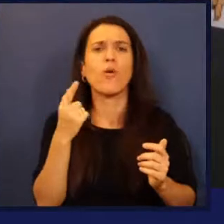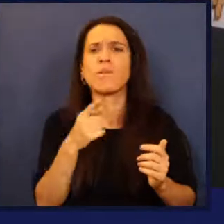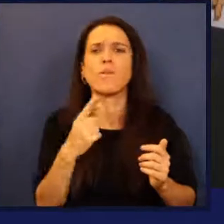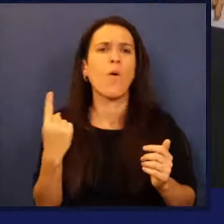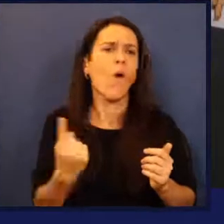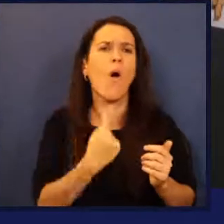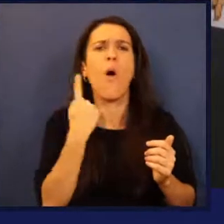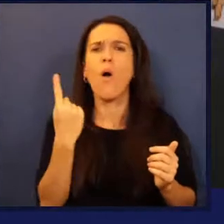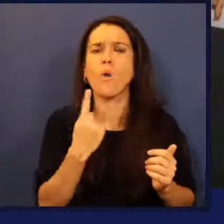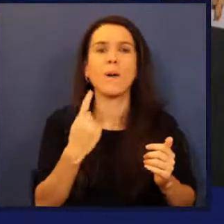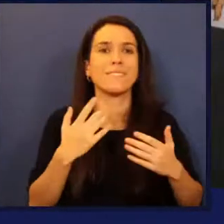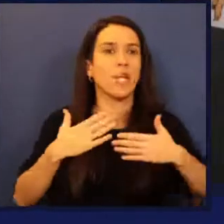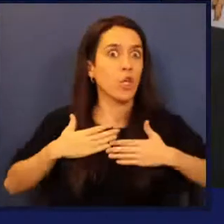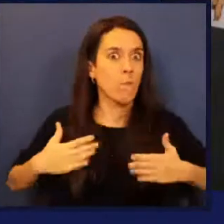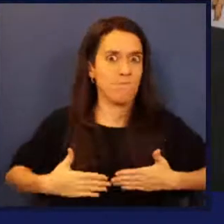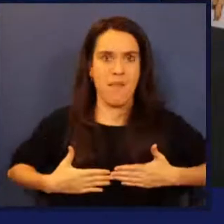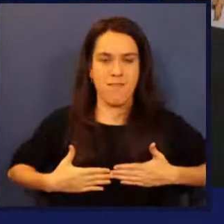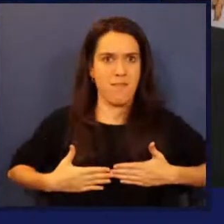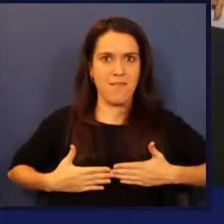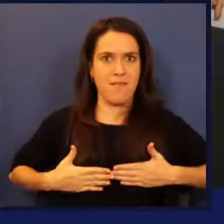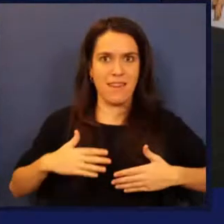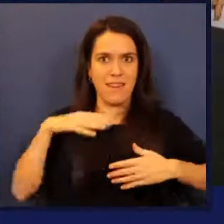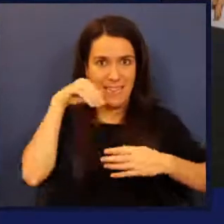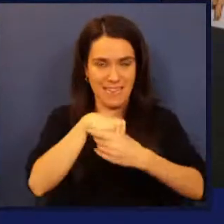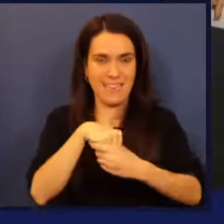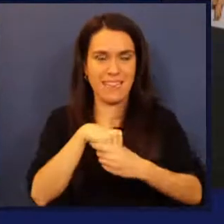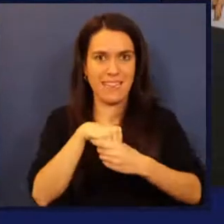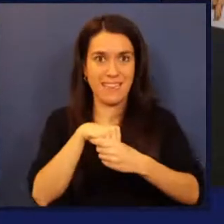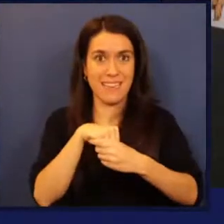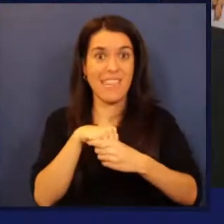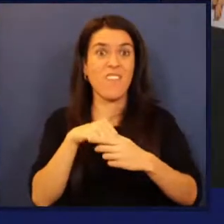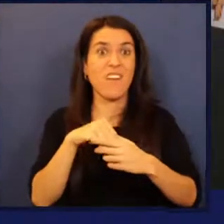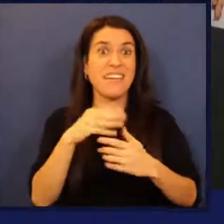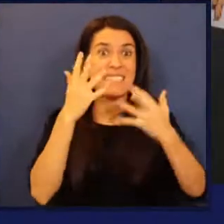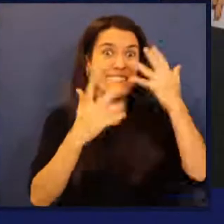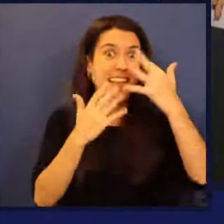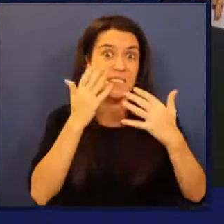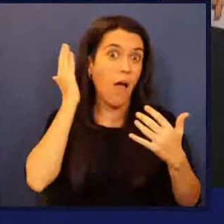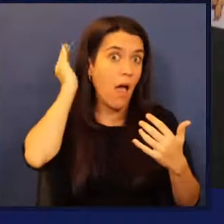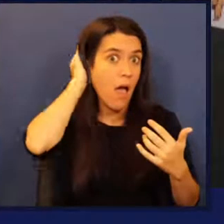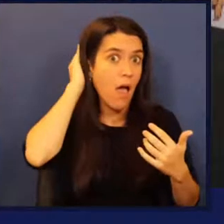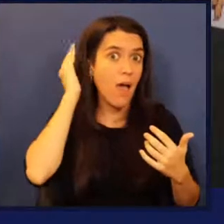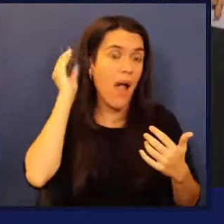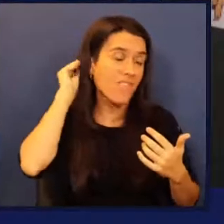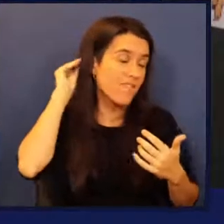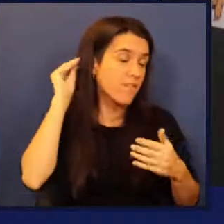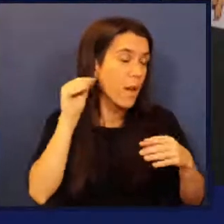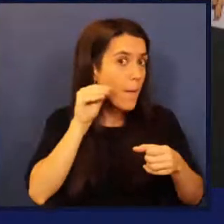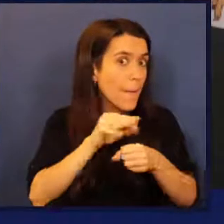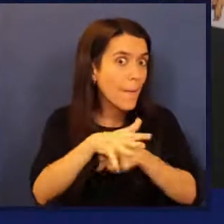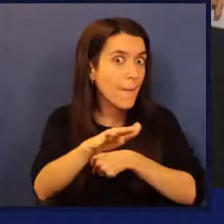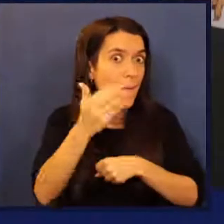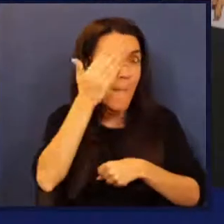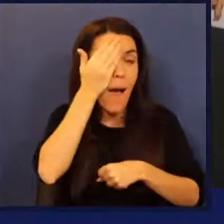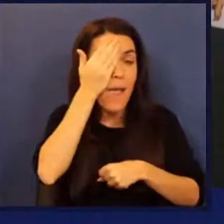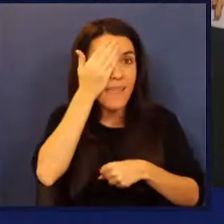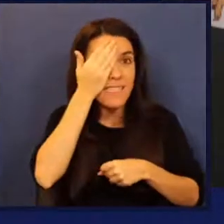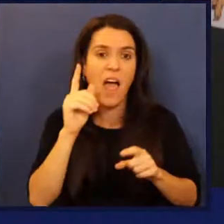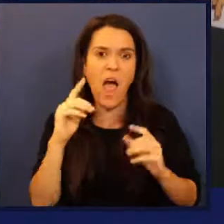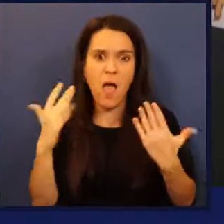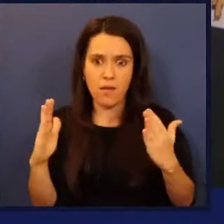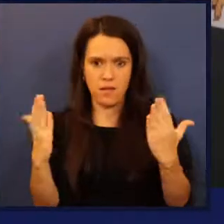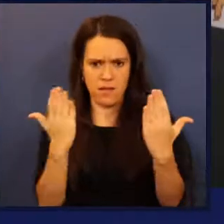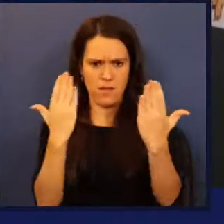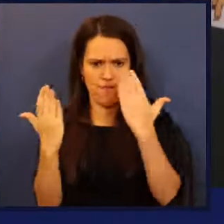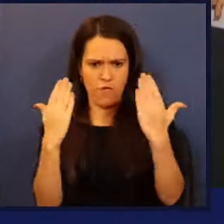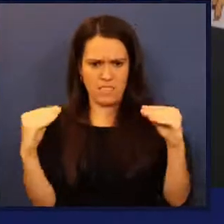the human aspect of if the data is biased, even during inference, it's still going to have a problem, right? Even if